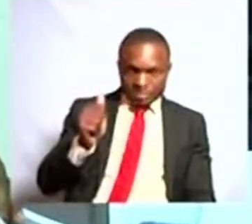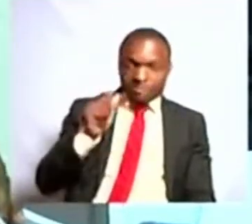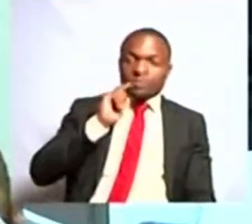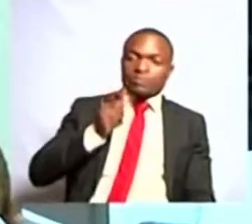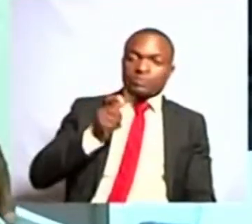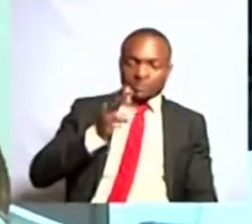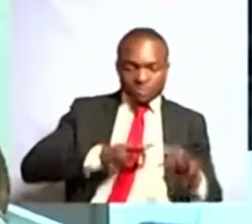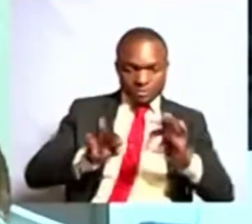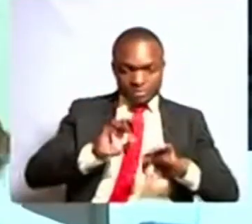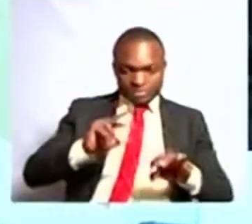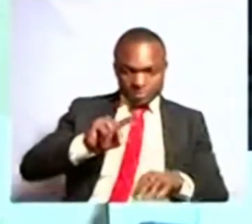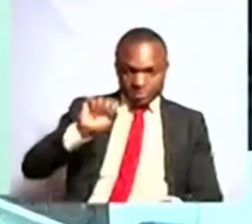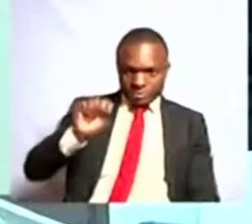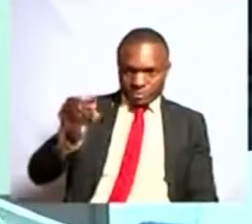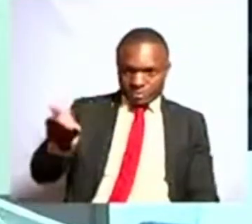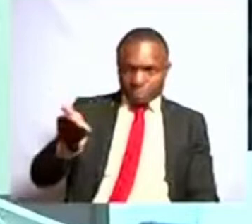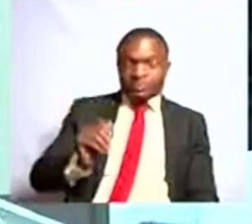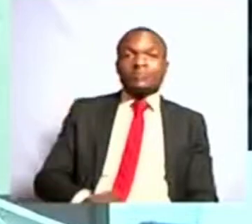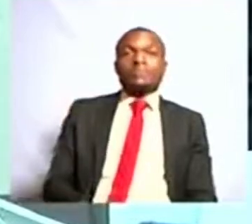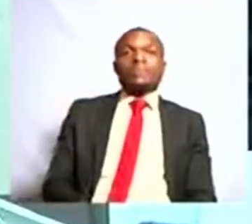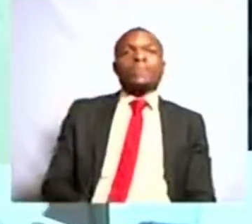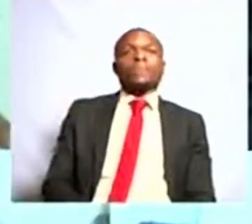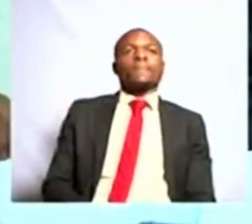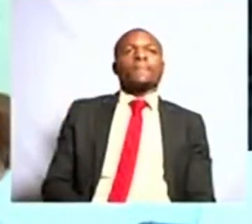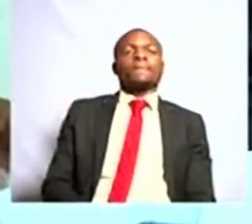PS, go ahead.